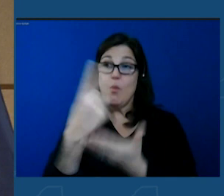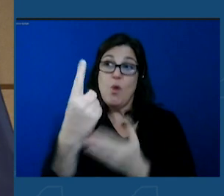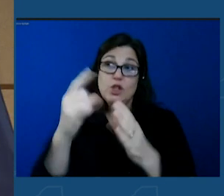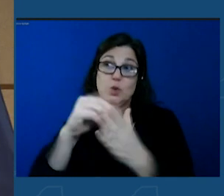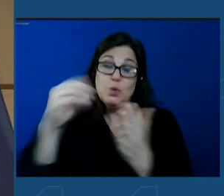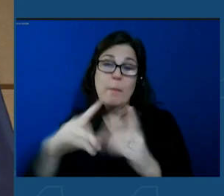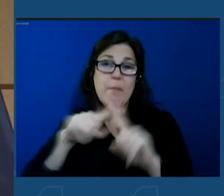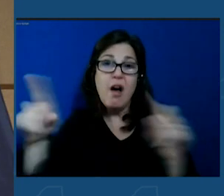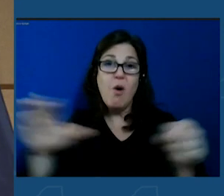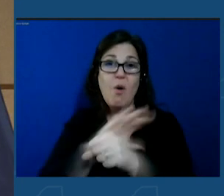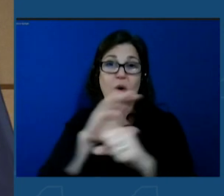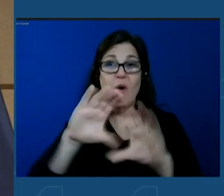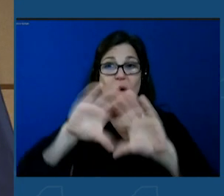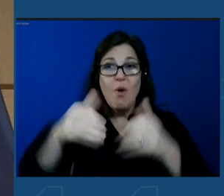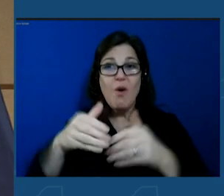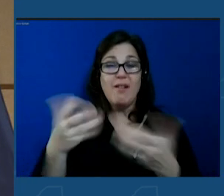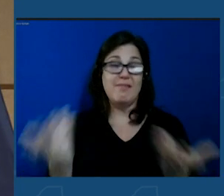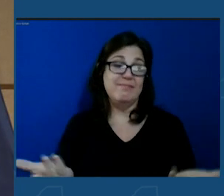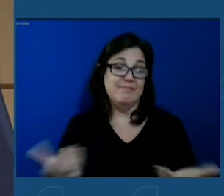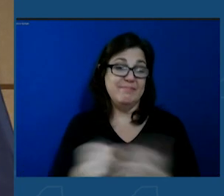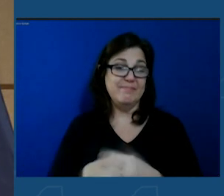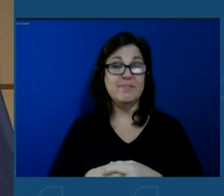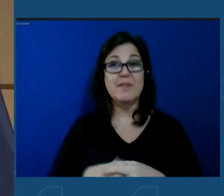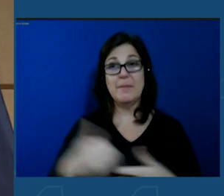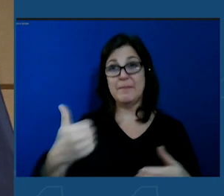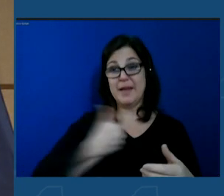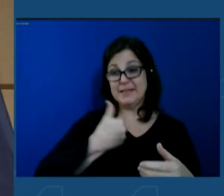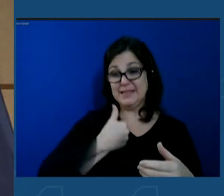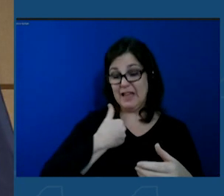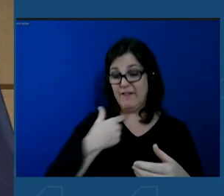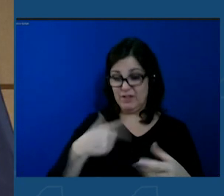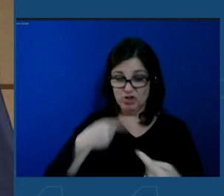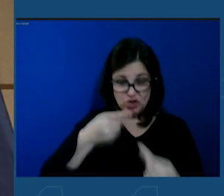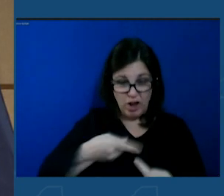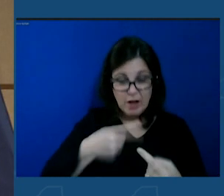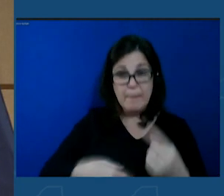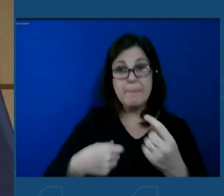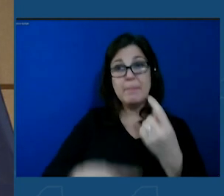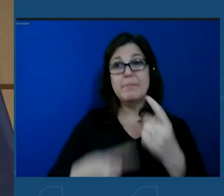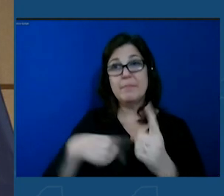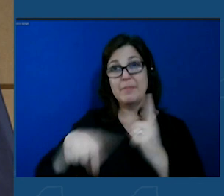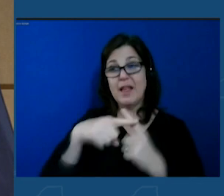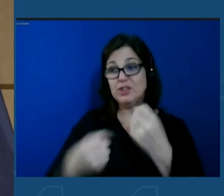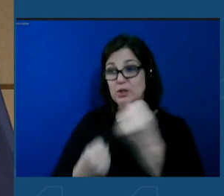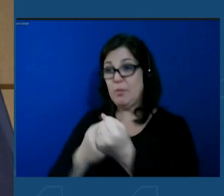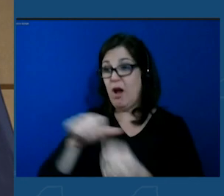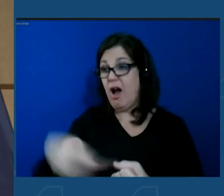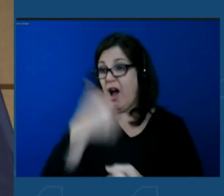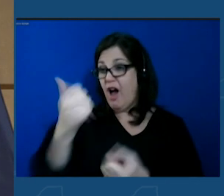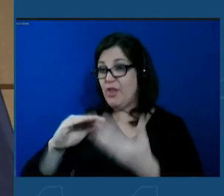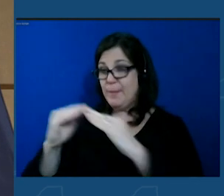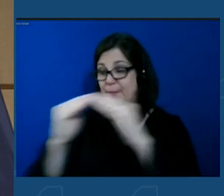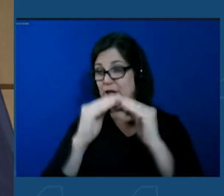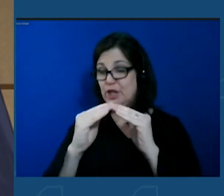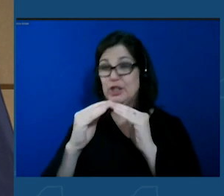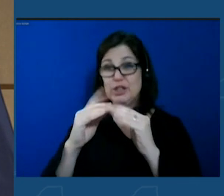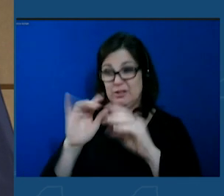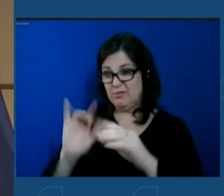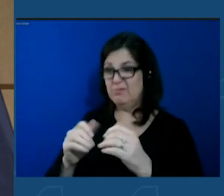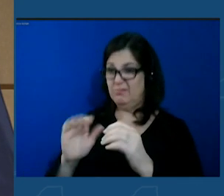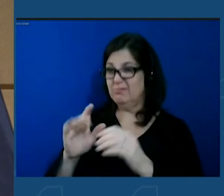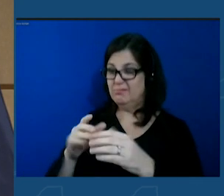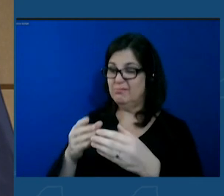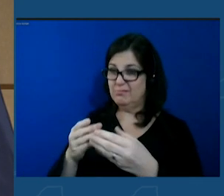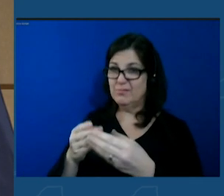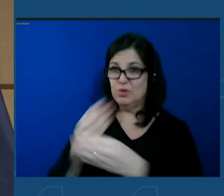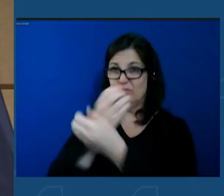own struggles and has supported peers through challenges, these supports have inspired me to have a long-term goal of having